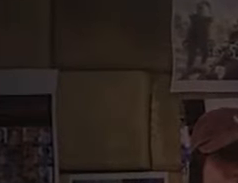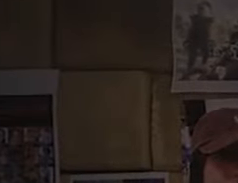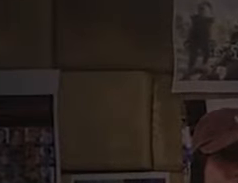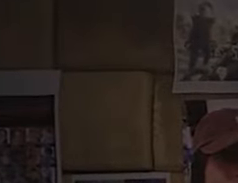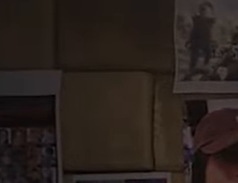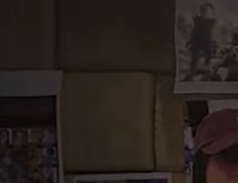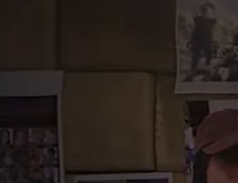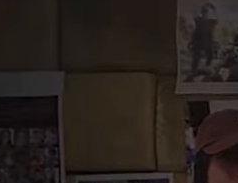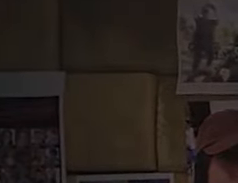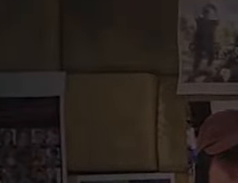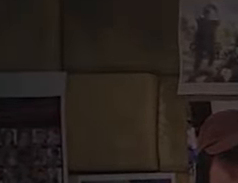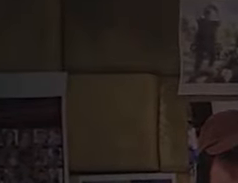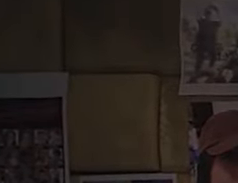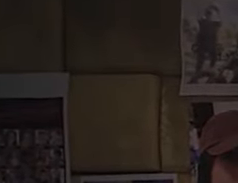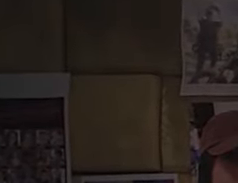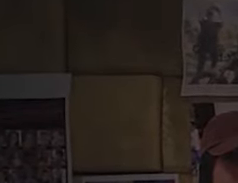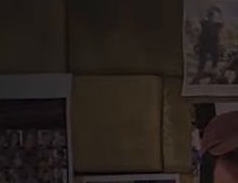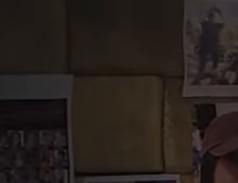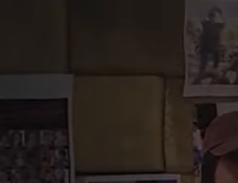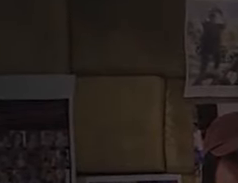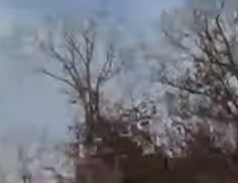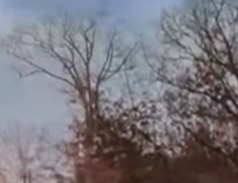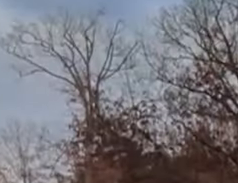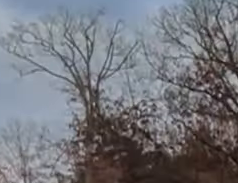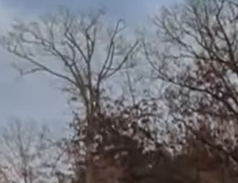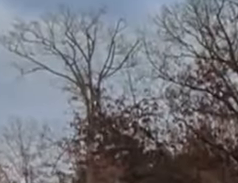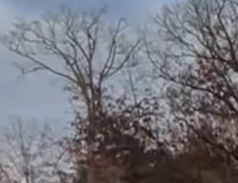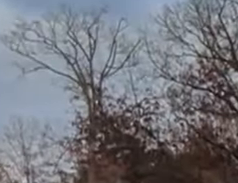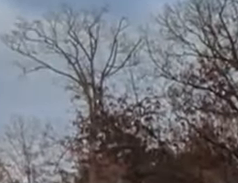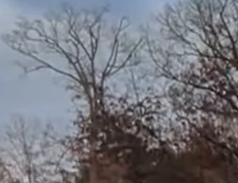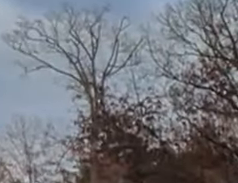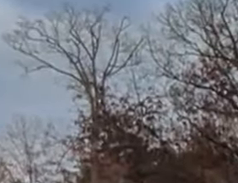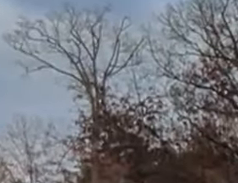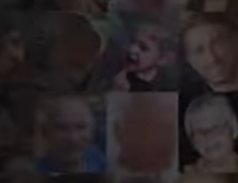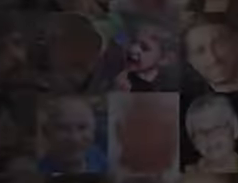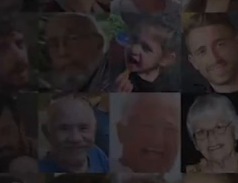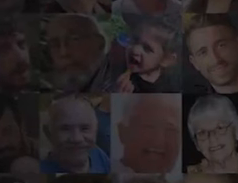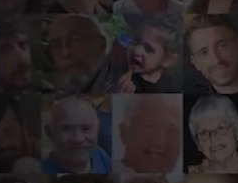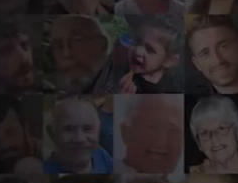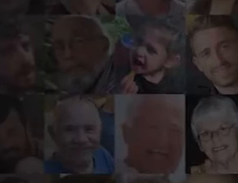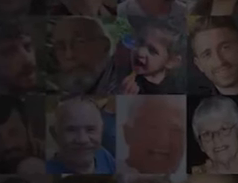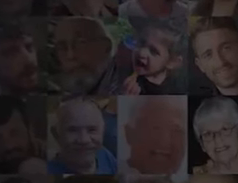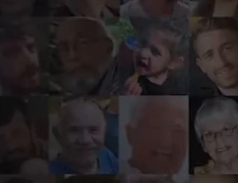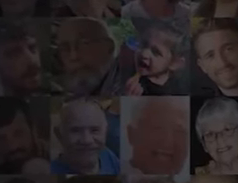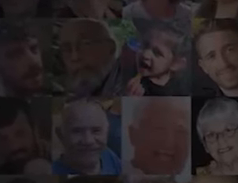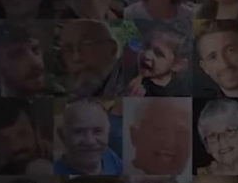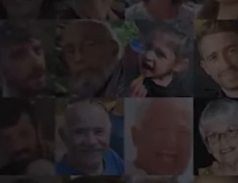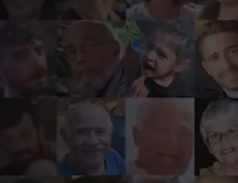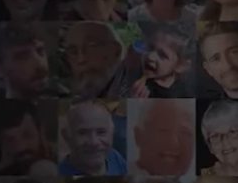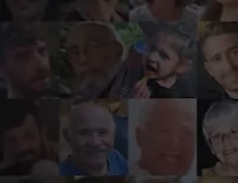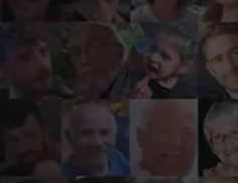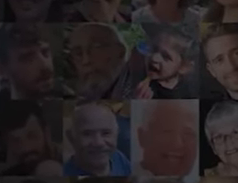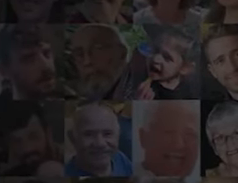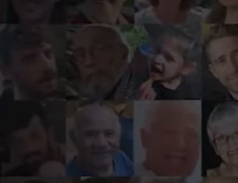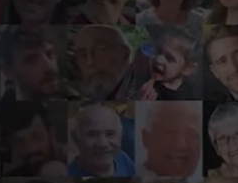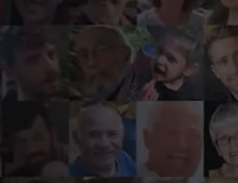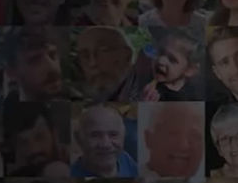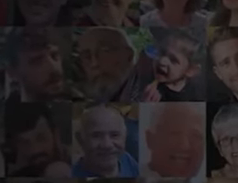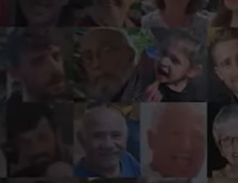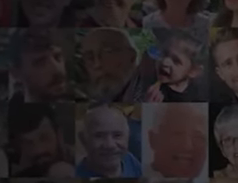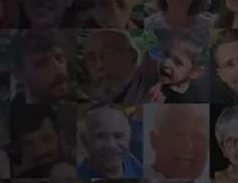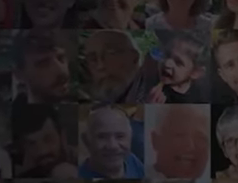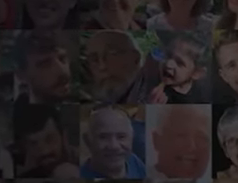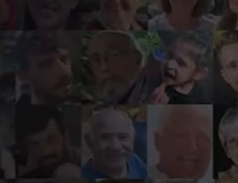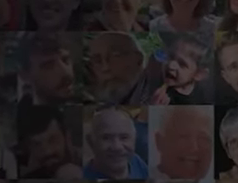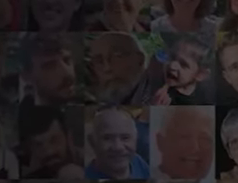of kids just like me or my friends being torn down by people who call themselves activists. These kids deserve to be at university, not in a cave in